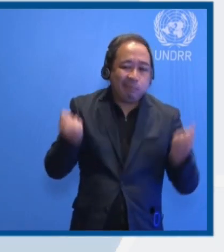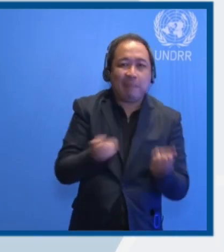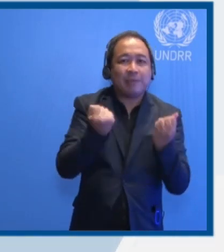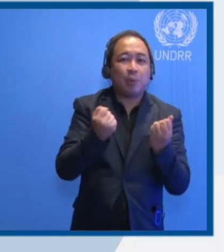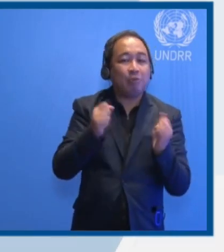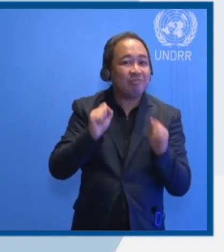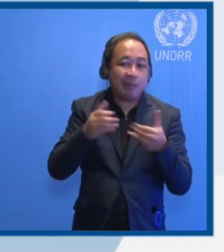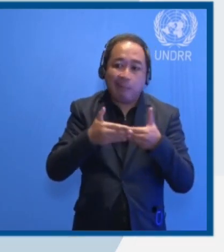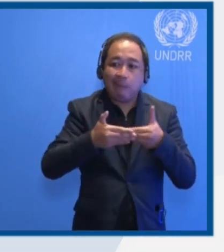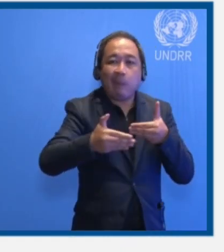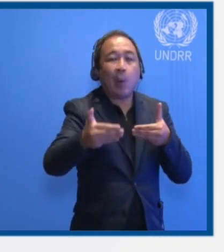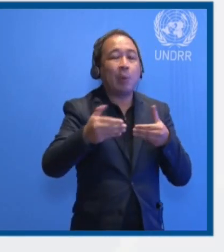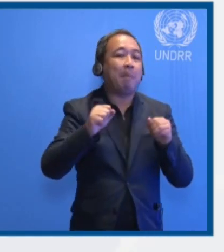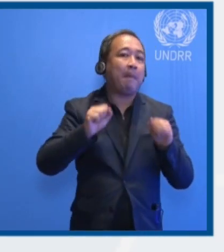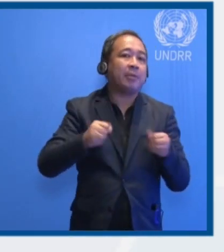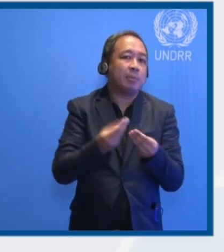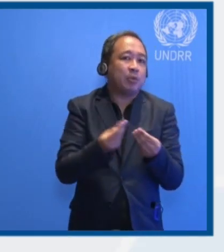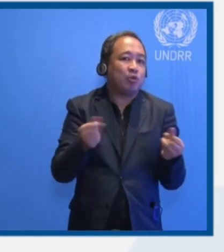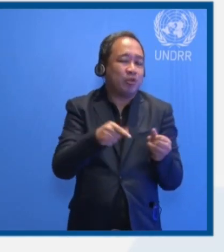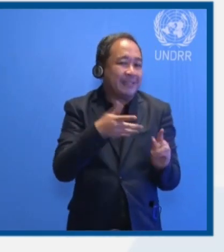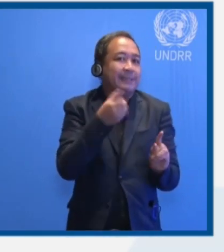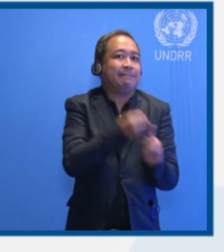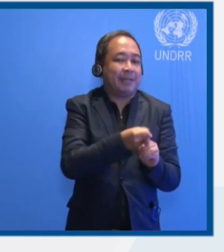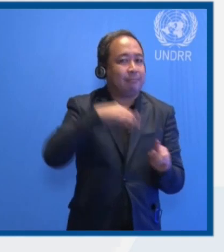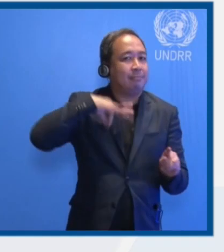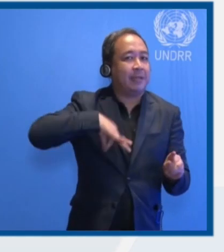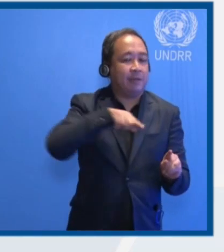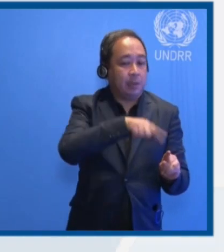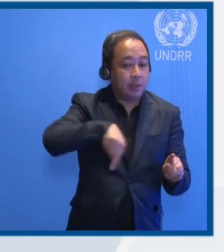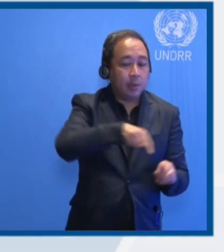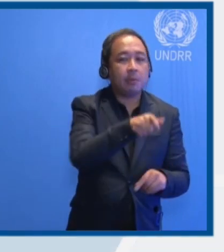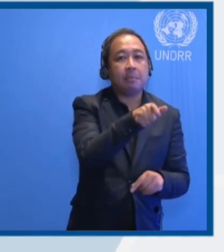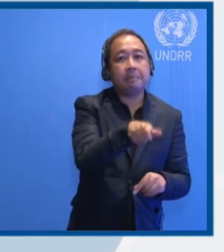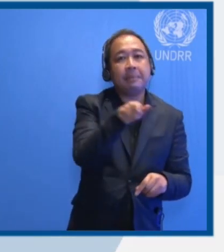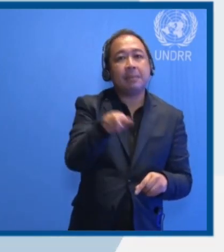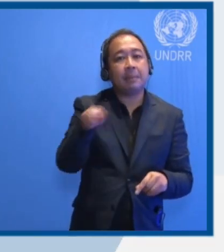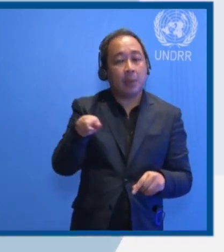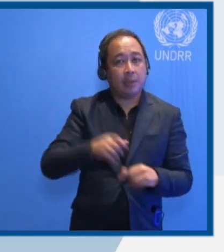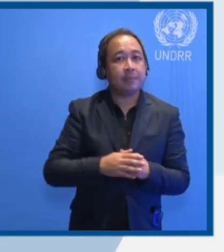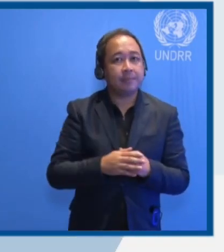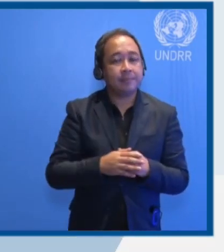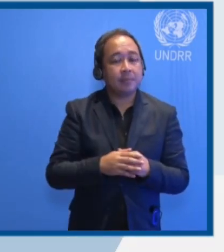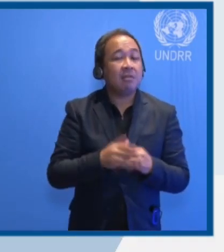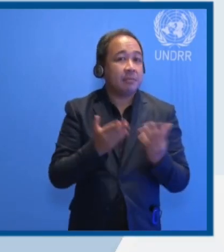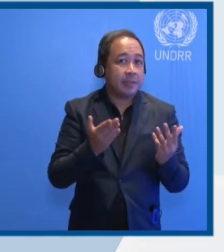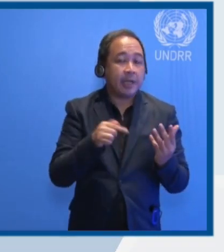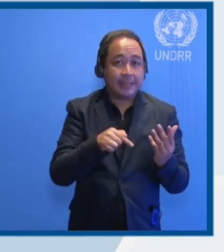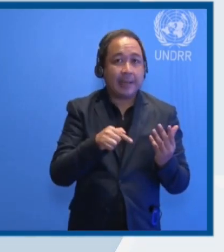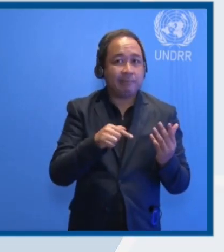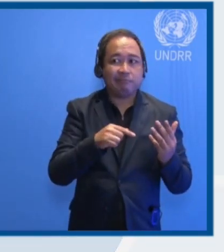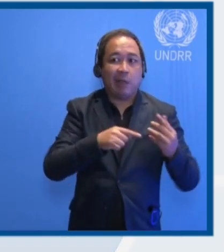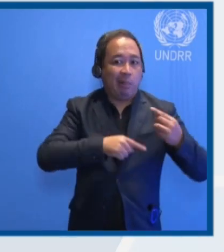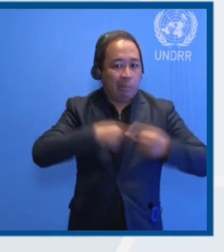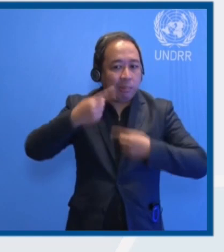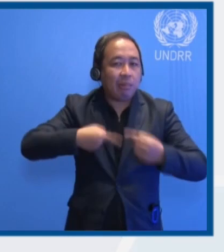or sustainable solution for the people. So, of course, this is very, very common. And then one other thing